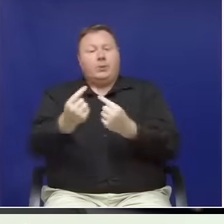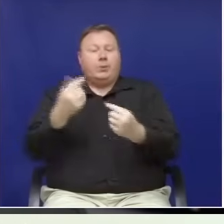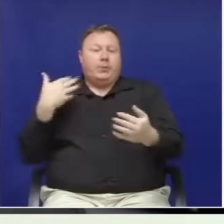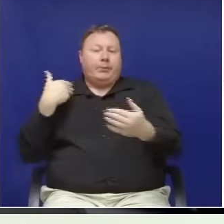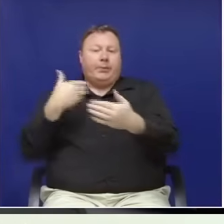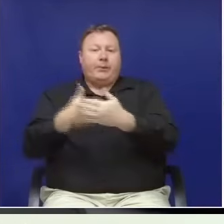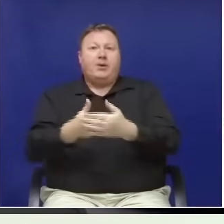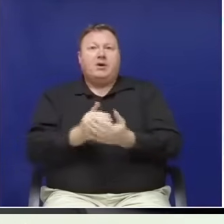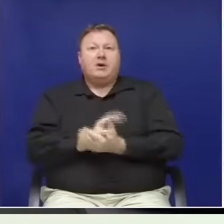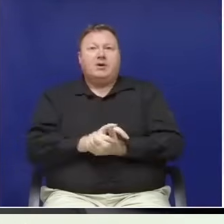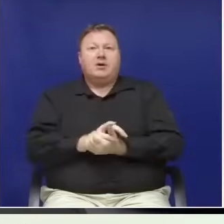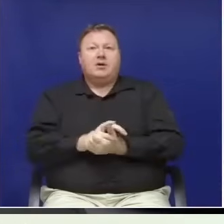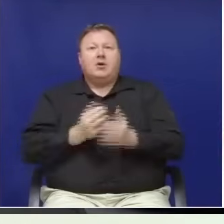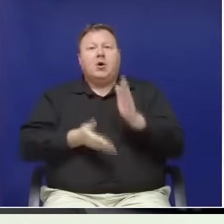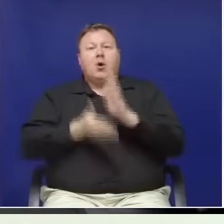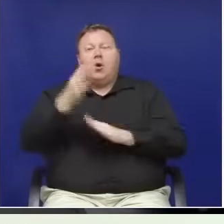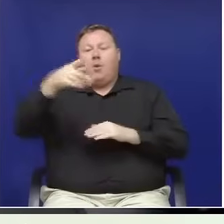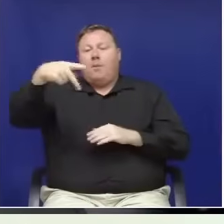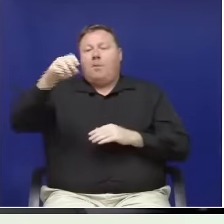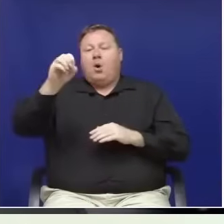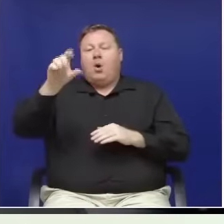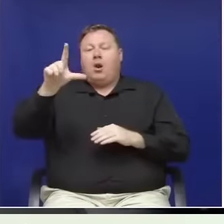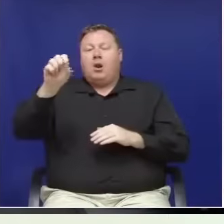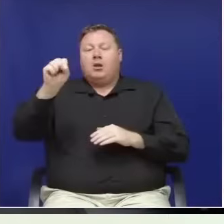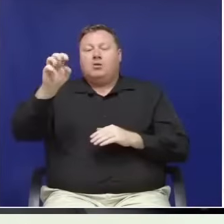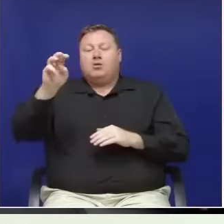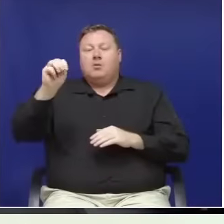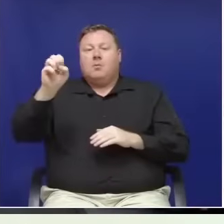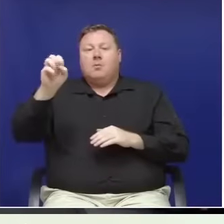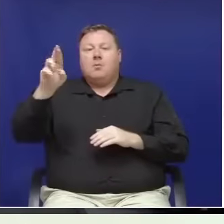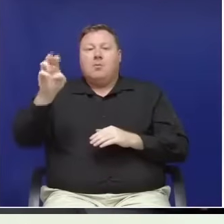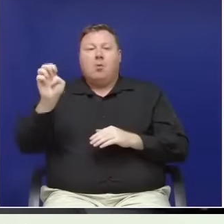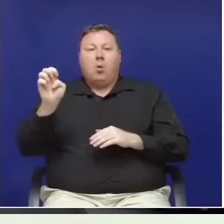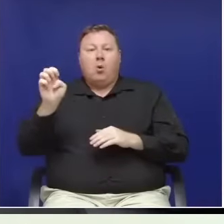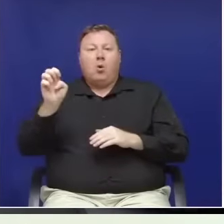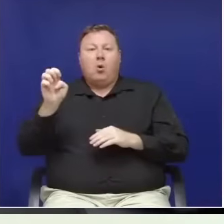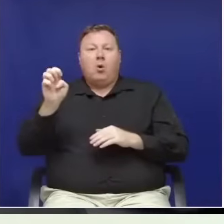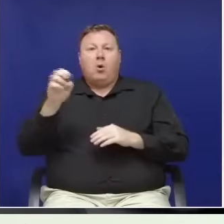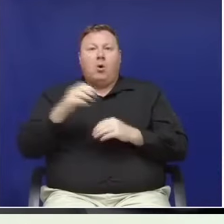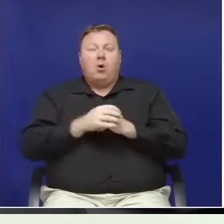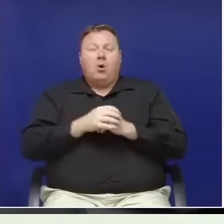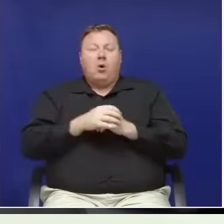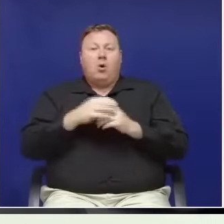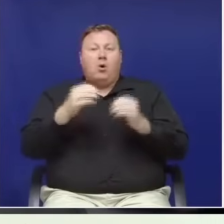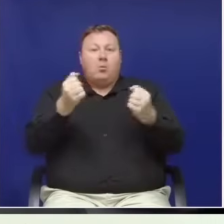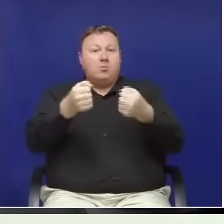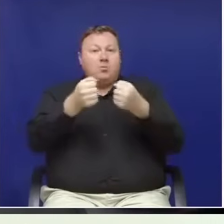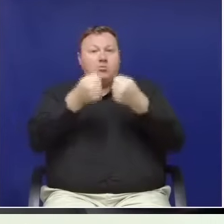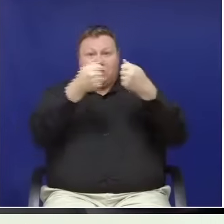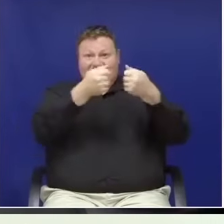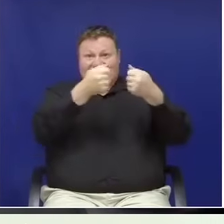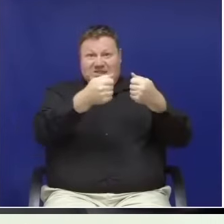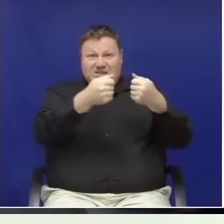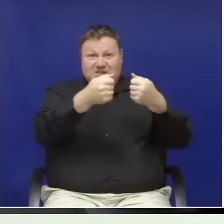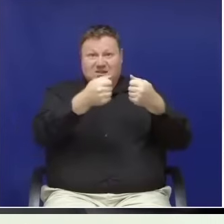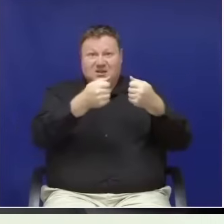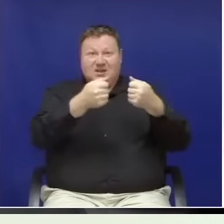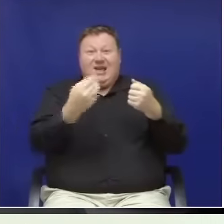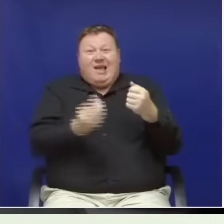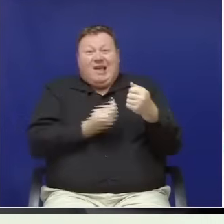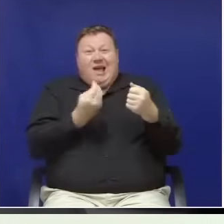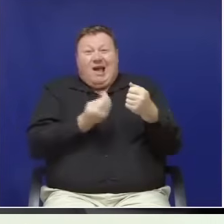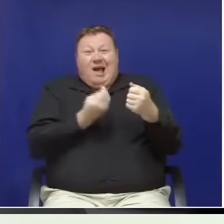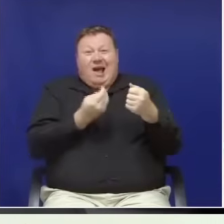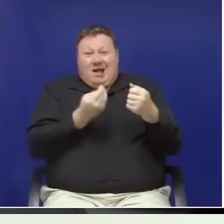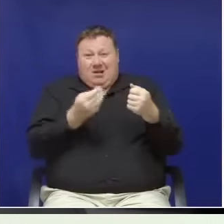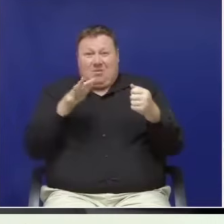to go to Pollsmoor Prison and find juvenile awaiting trial prisoners held with hardened